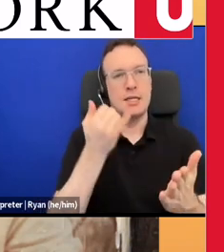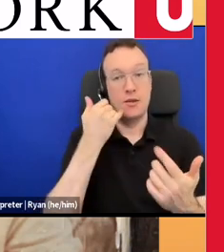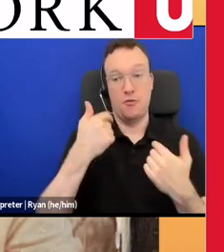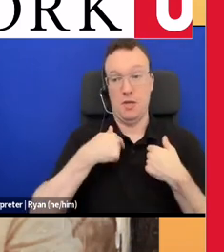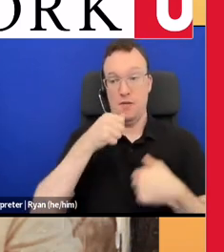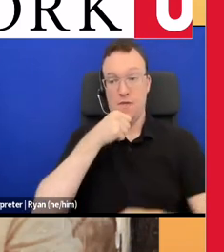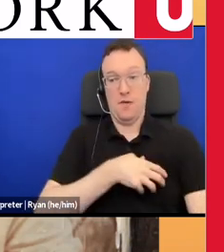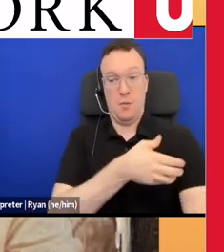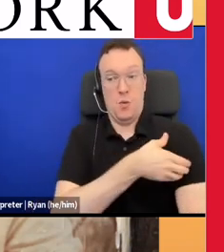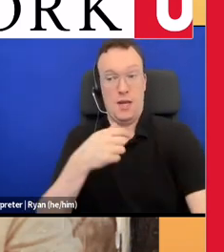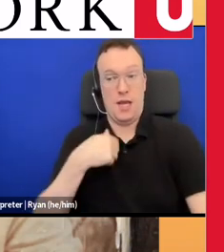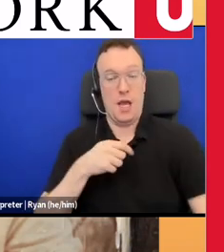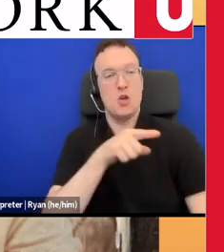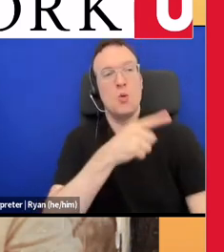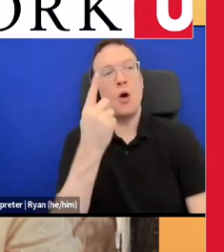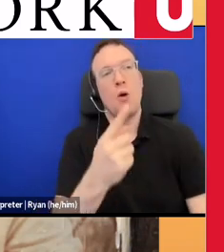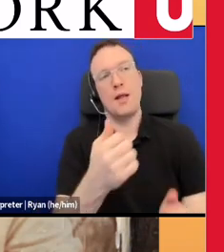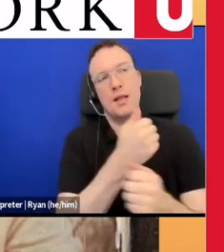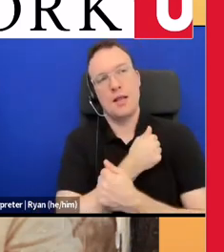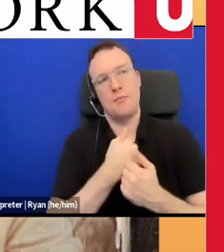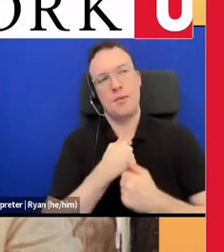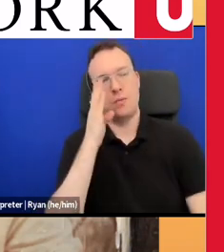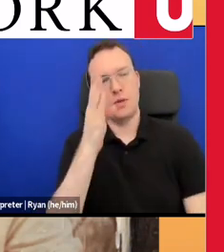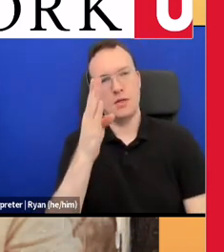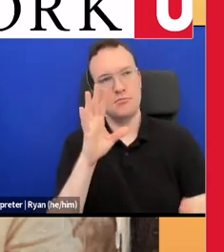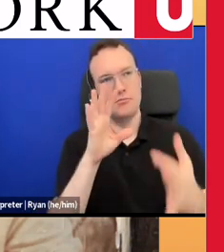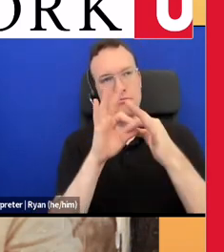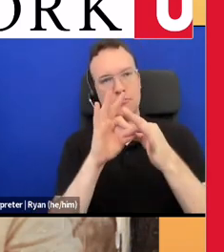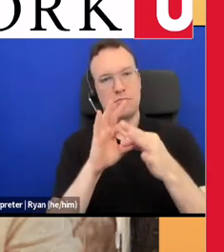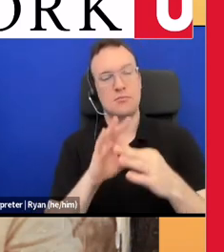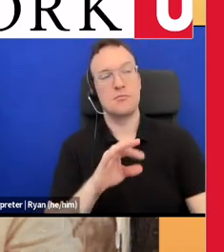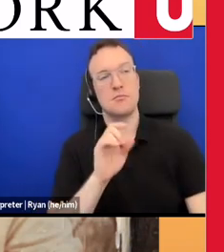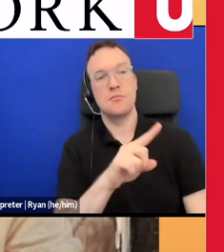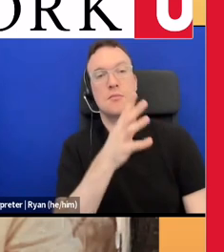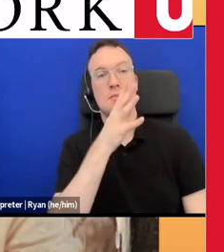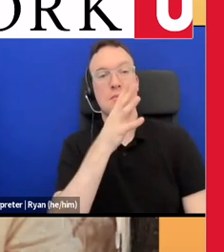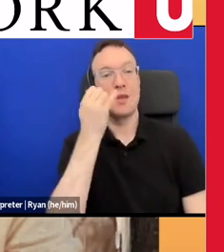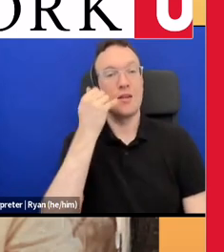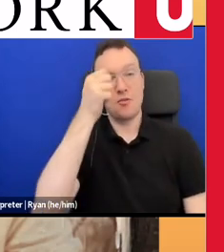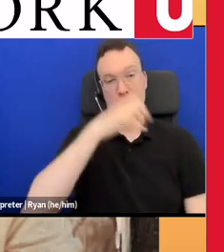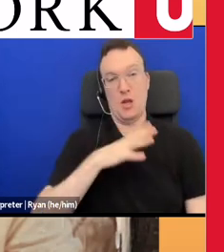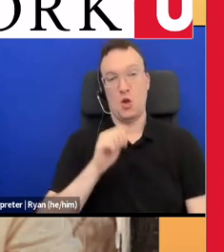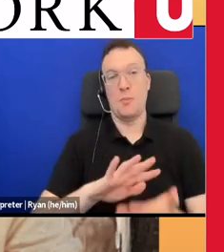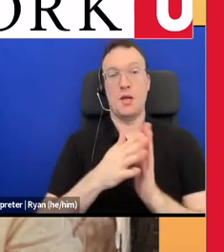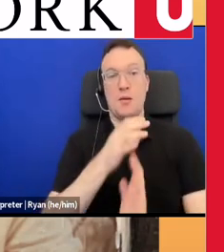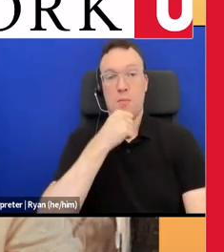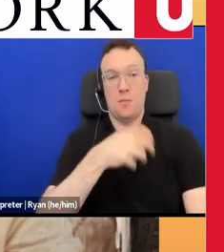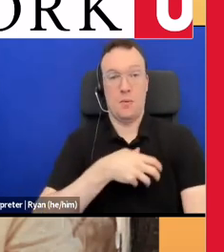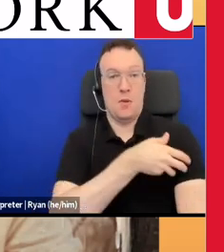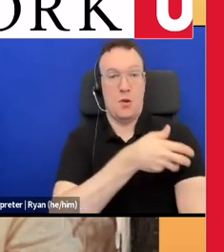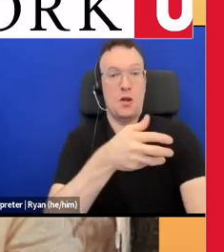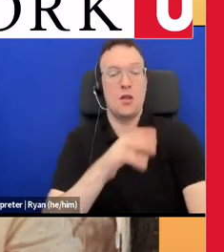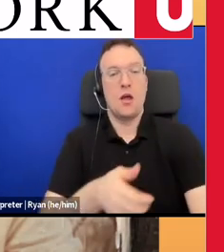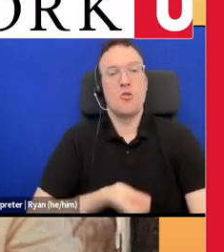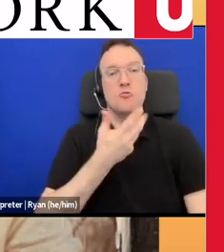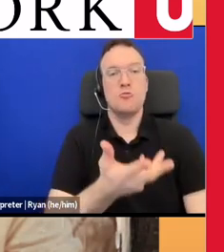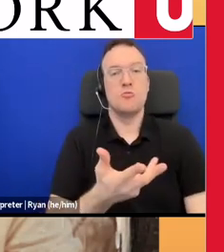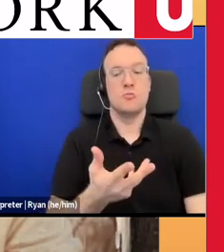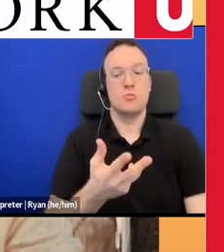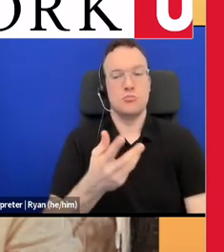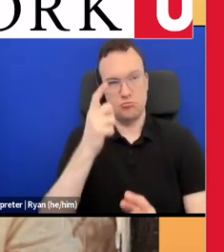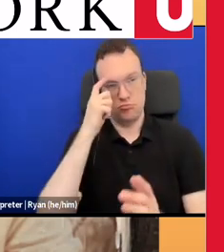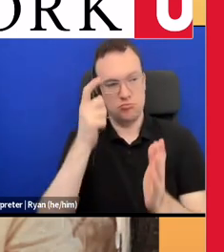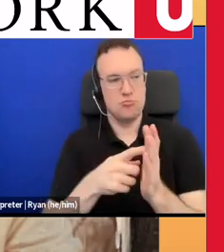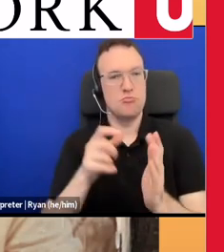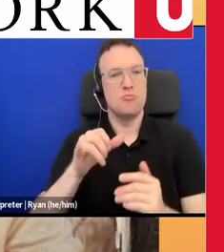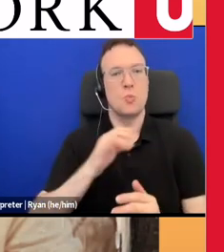feminist, you will always love me. Asking my mother whether men could be feminist was an expression of the budding realization that our